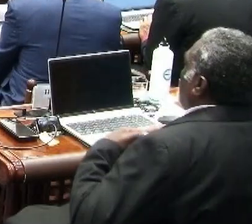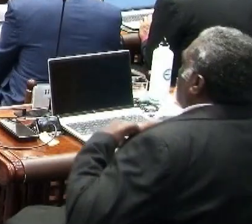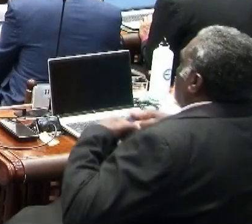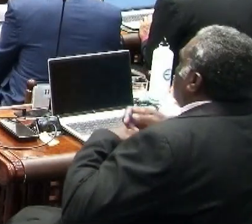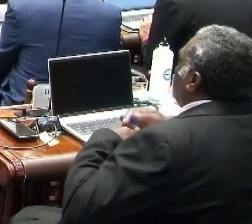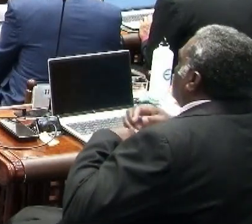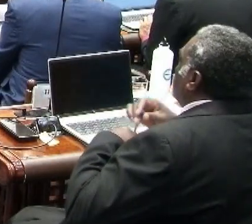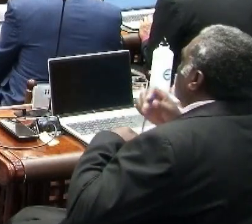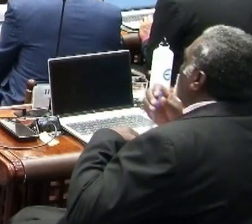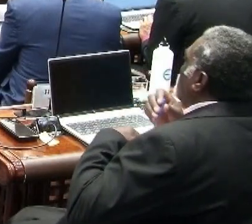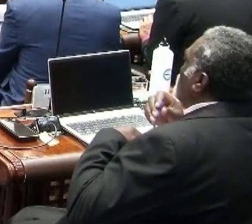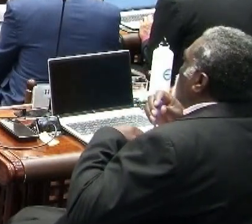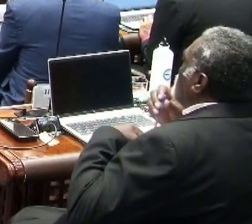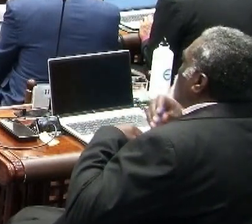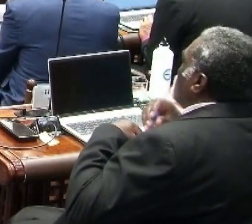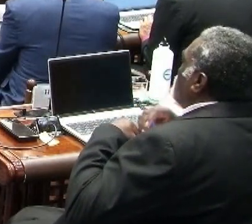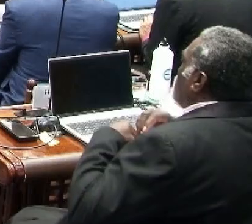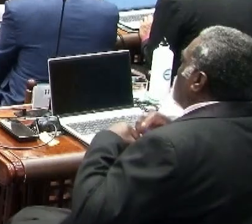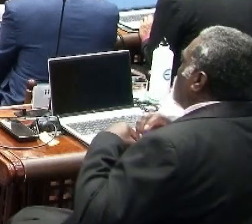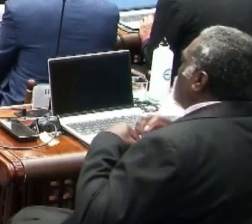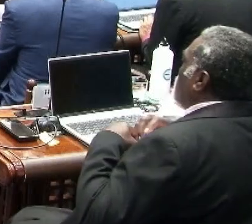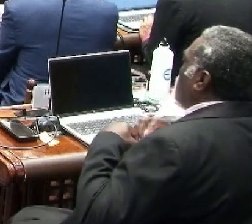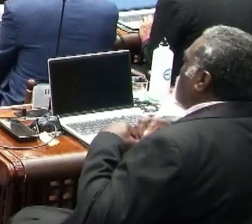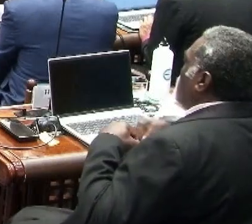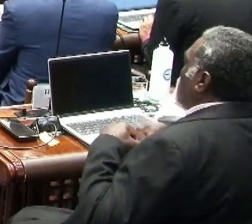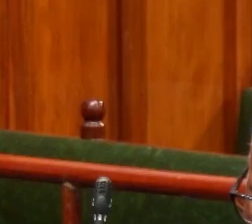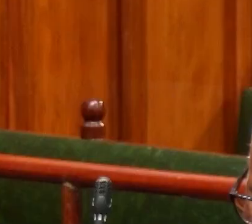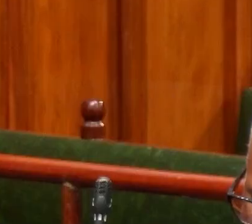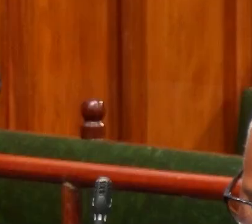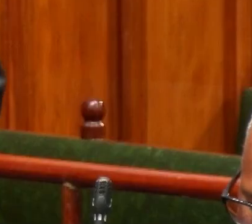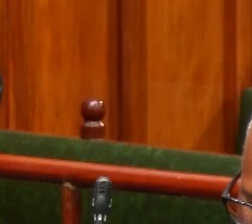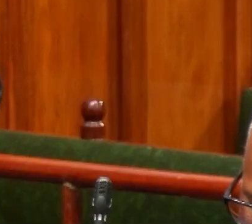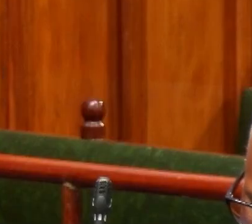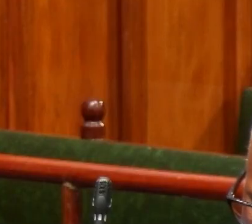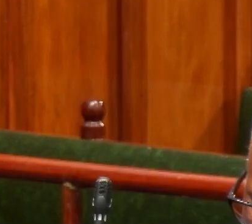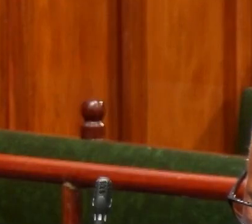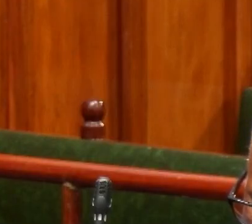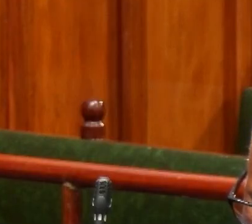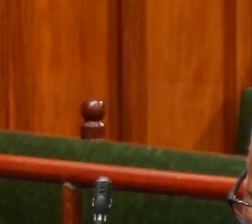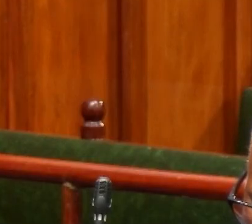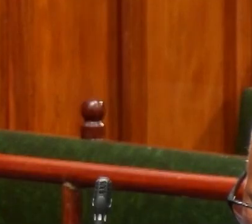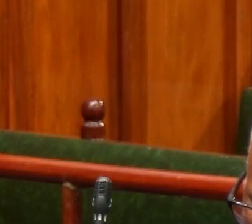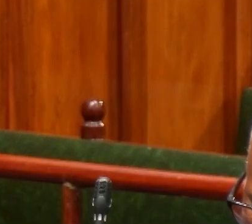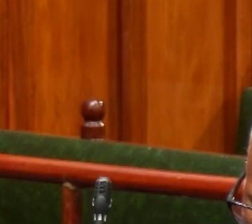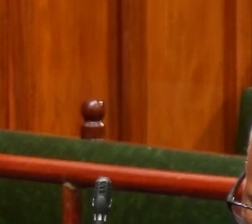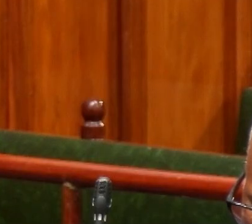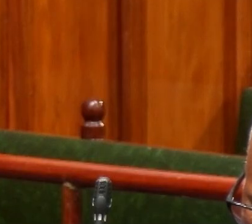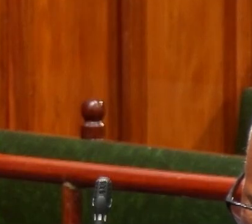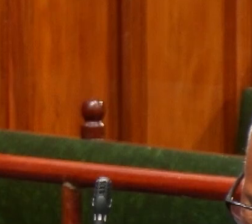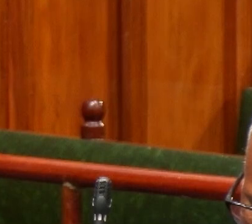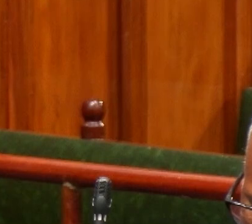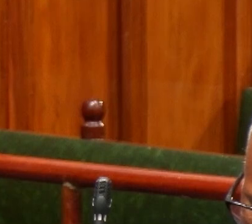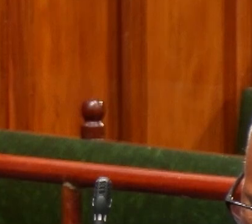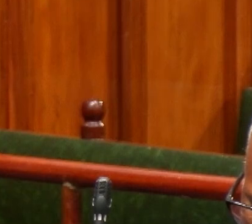Honorable Members of Parliament, distinguished guests, ladies and gentlemen, members of the public joining